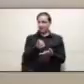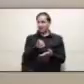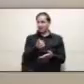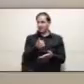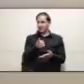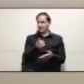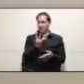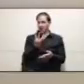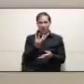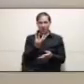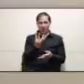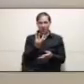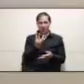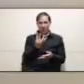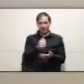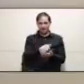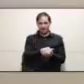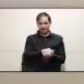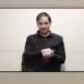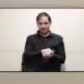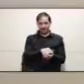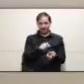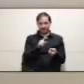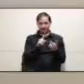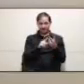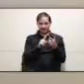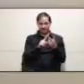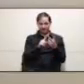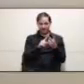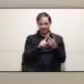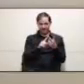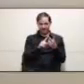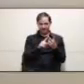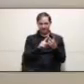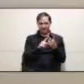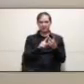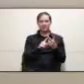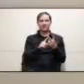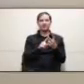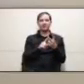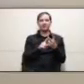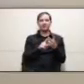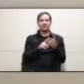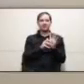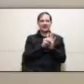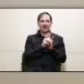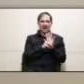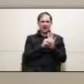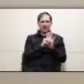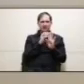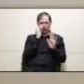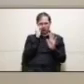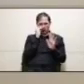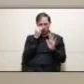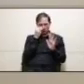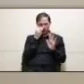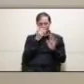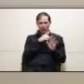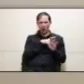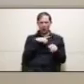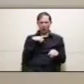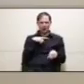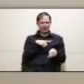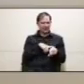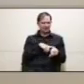The second issue, Chair, is something that has been all over the media, all over the news for a very long time,